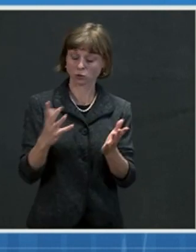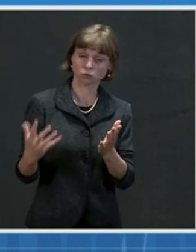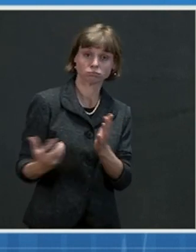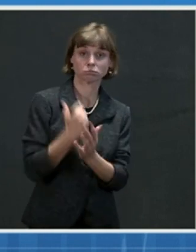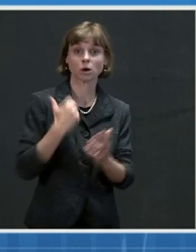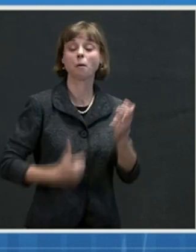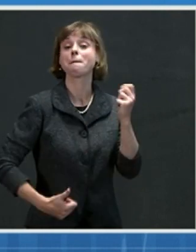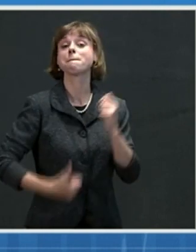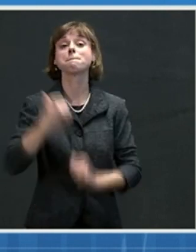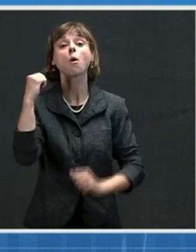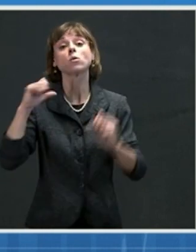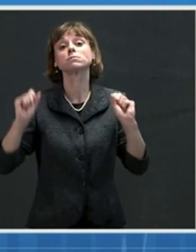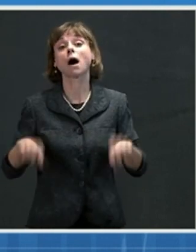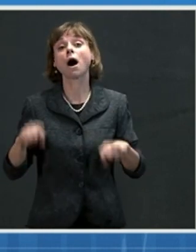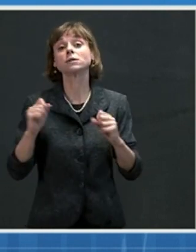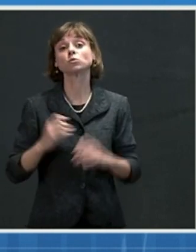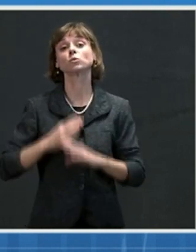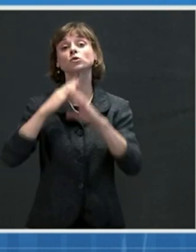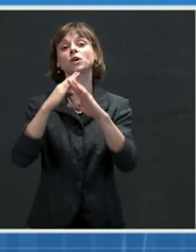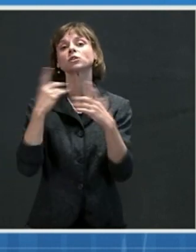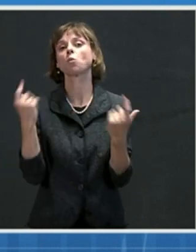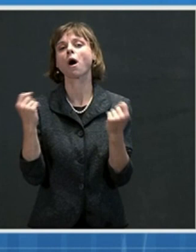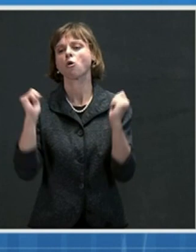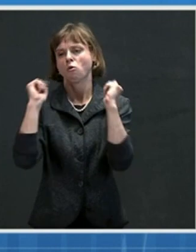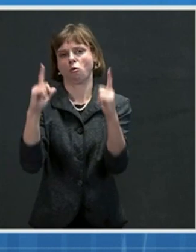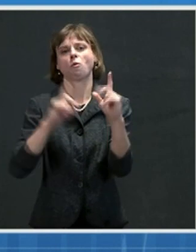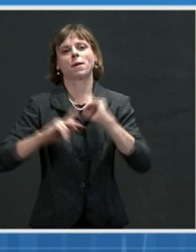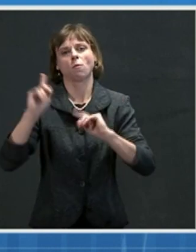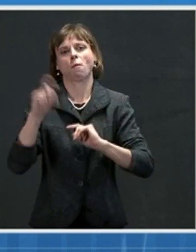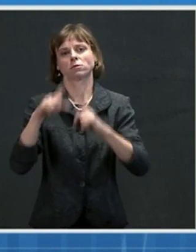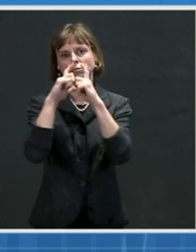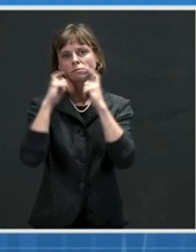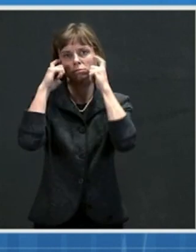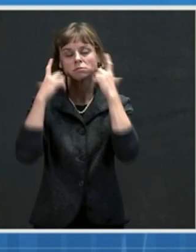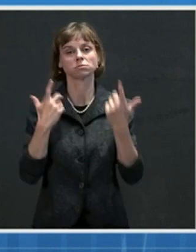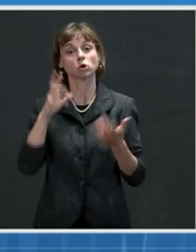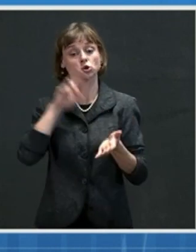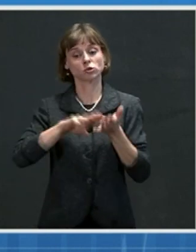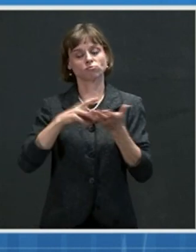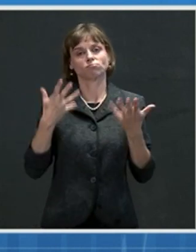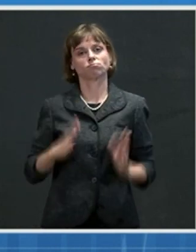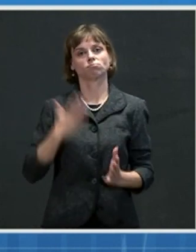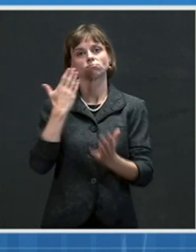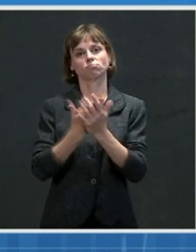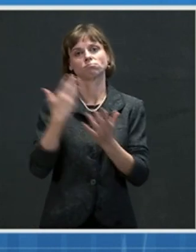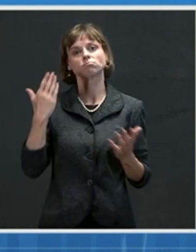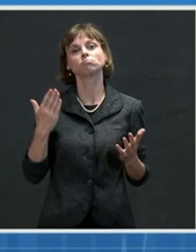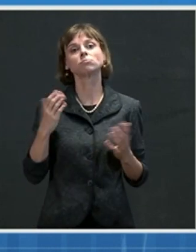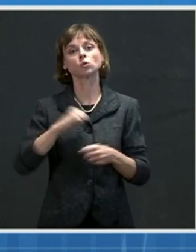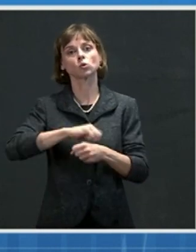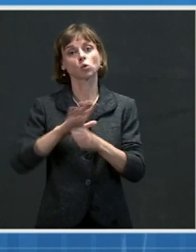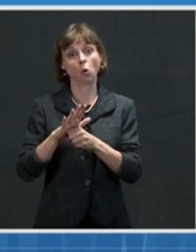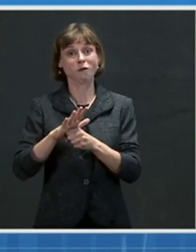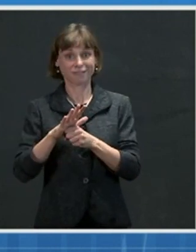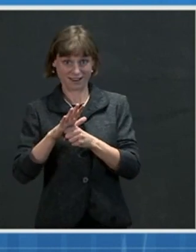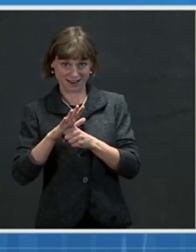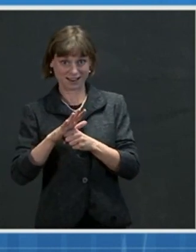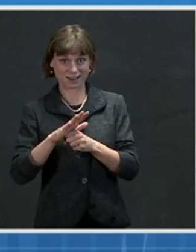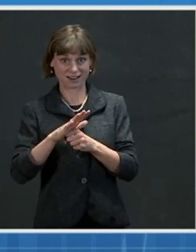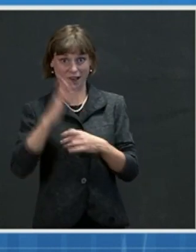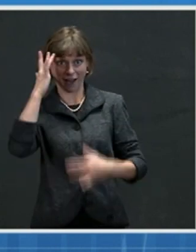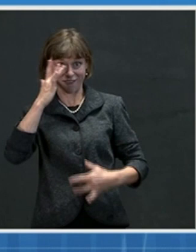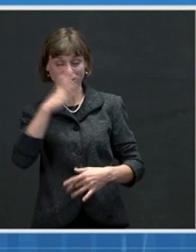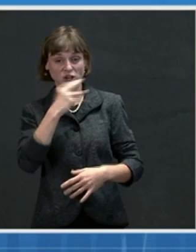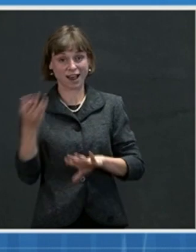have to wear them. Research has demonstrated that COVID-19 infections and deaths have decreased when policies